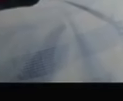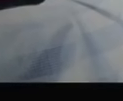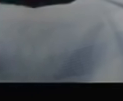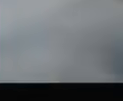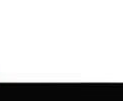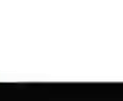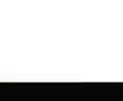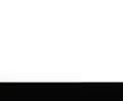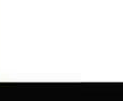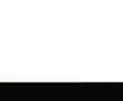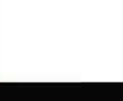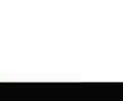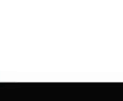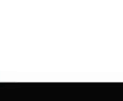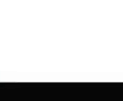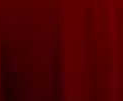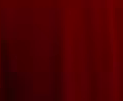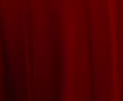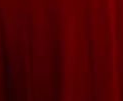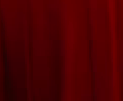recommend?